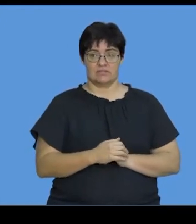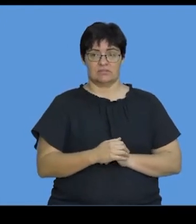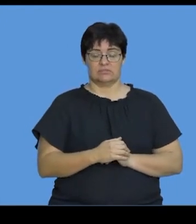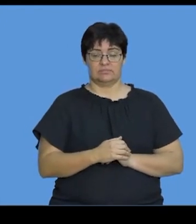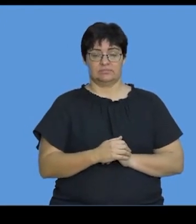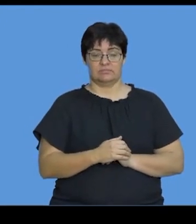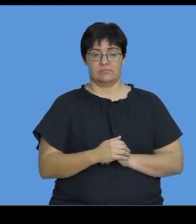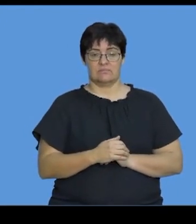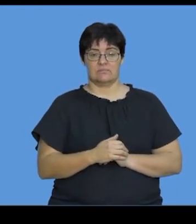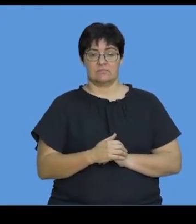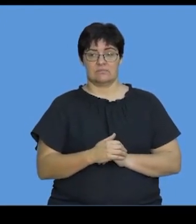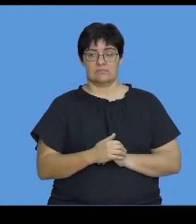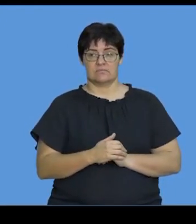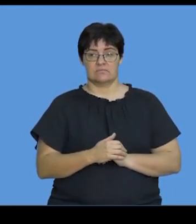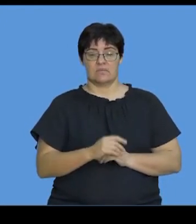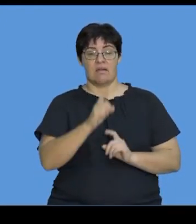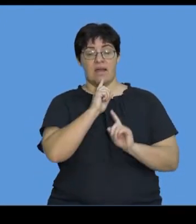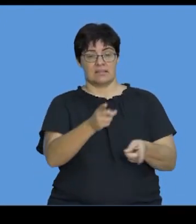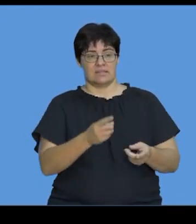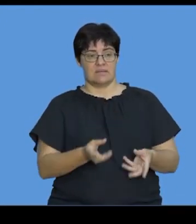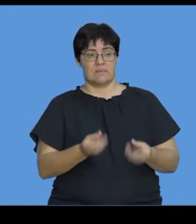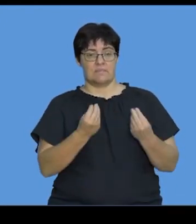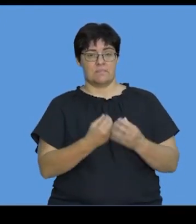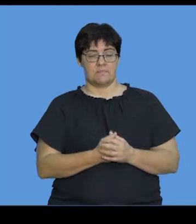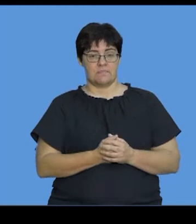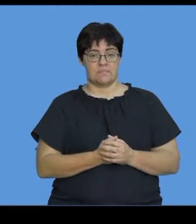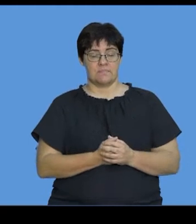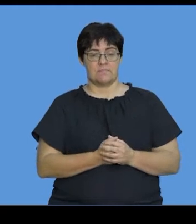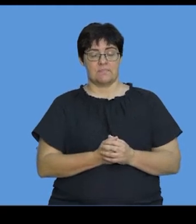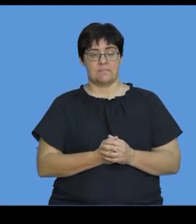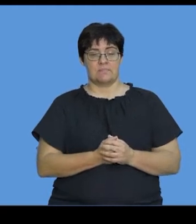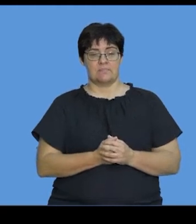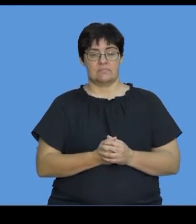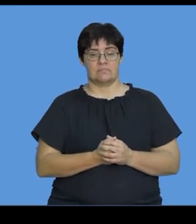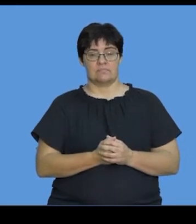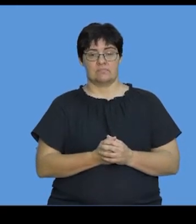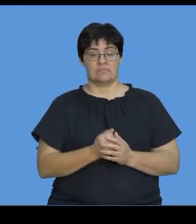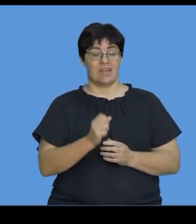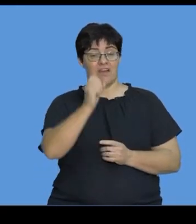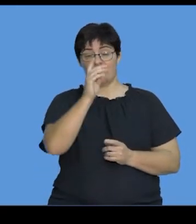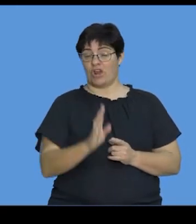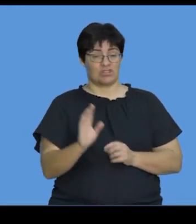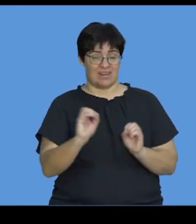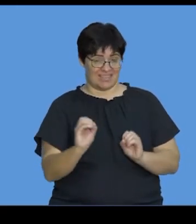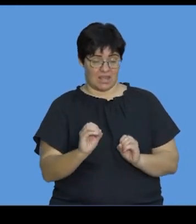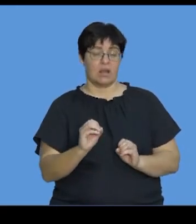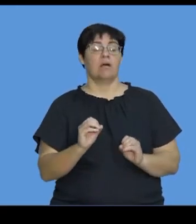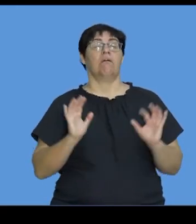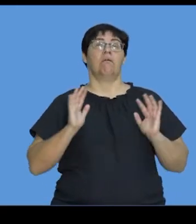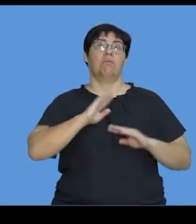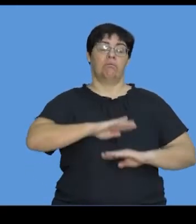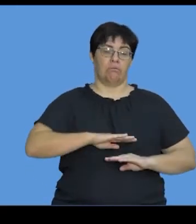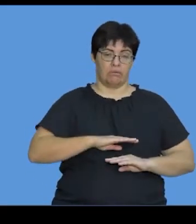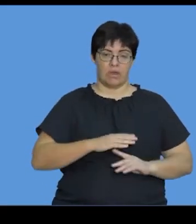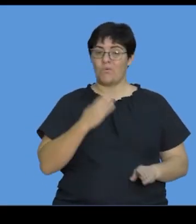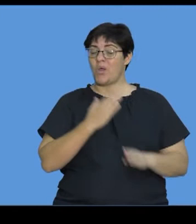0.0005, okay? And I get an answer. It's not a fraction, which is great. Remember,